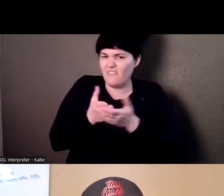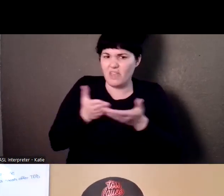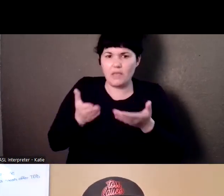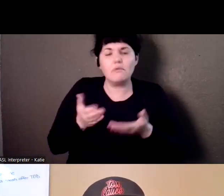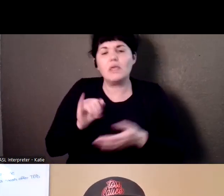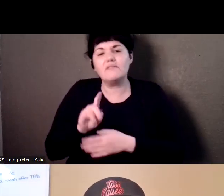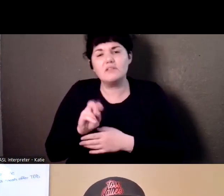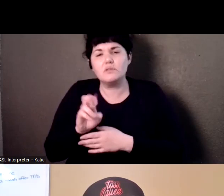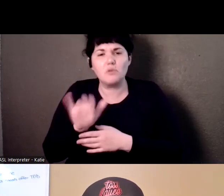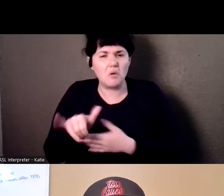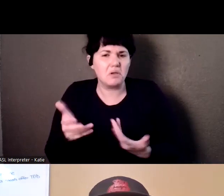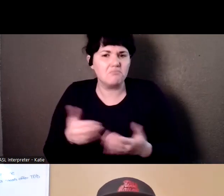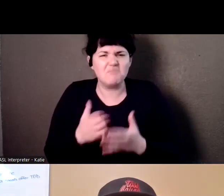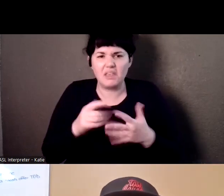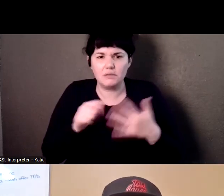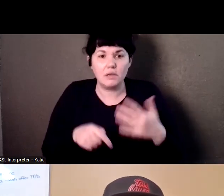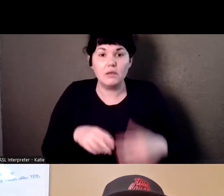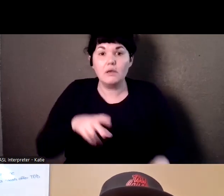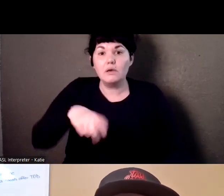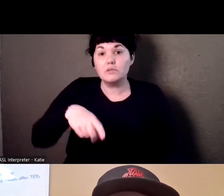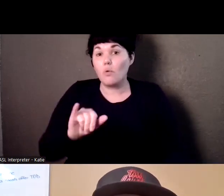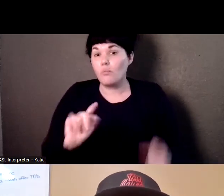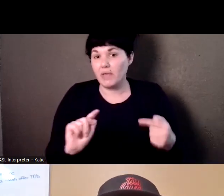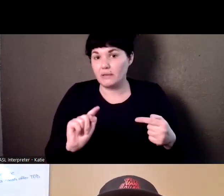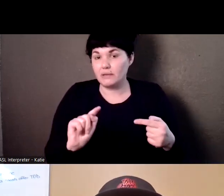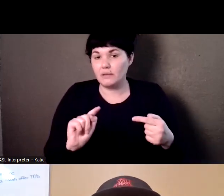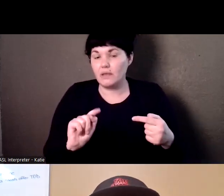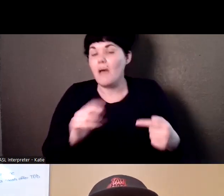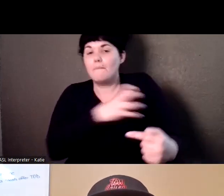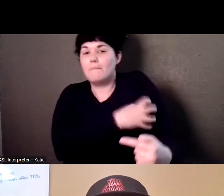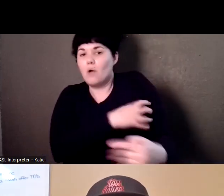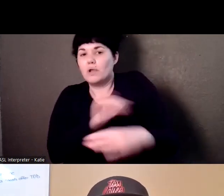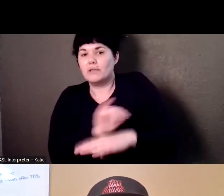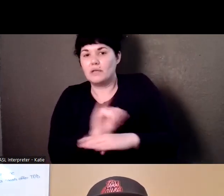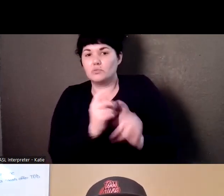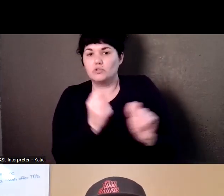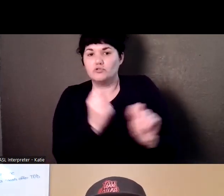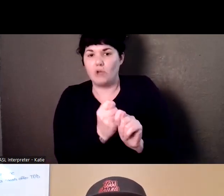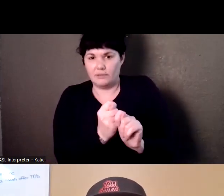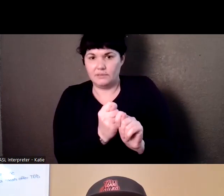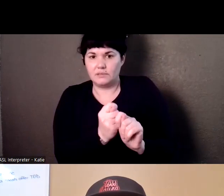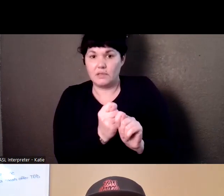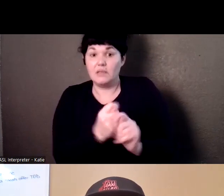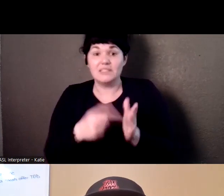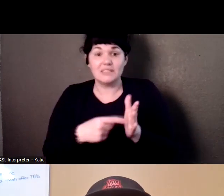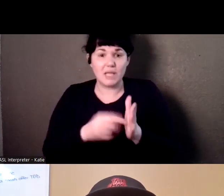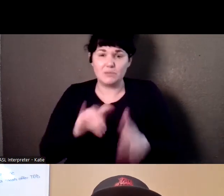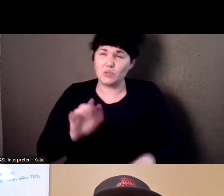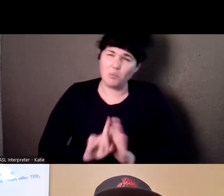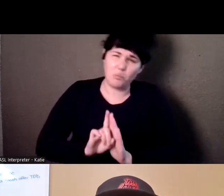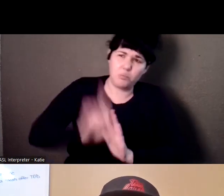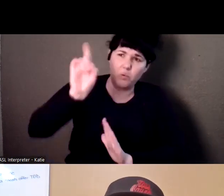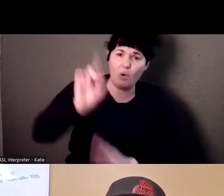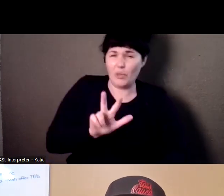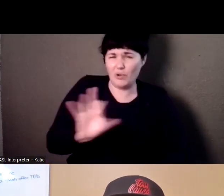is an acronym that we use, so Power Industrial Trucks. So sometimes those can go up to 35 feet in the air. Those locations